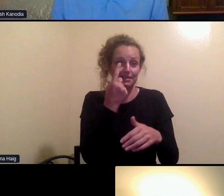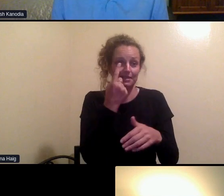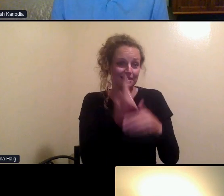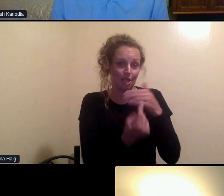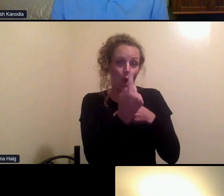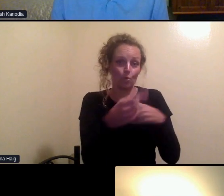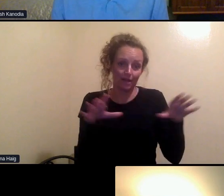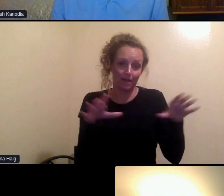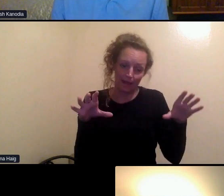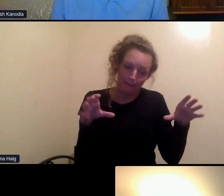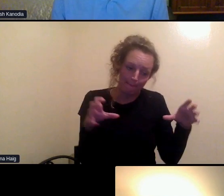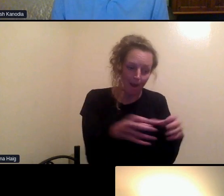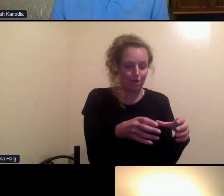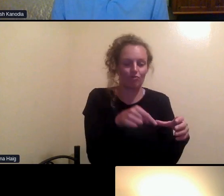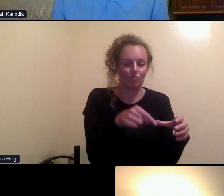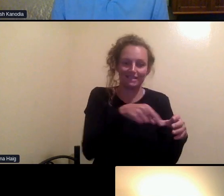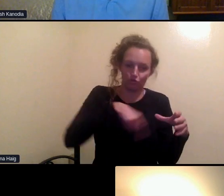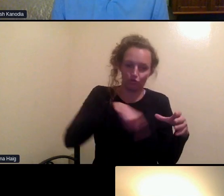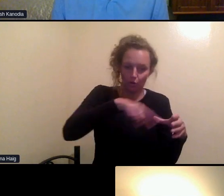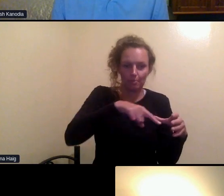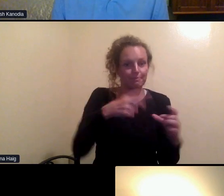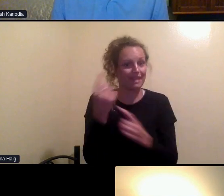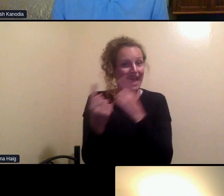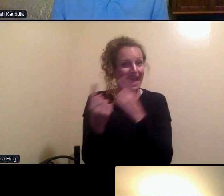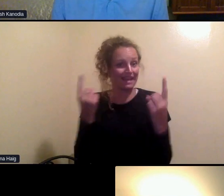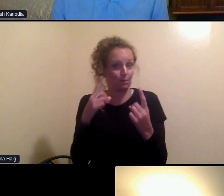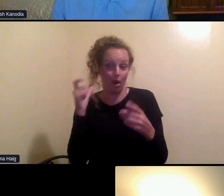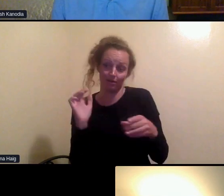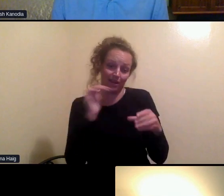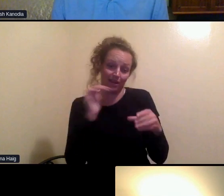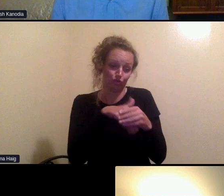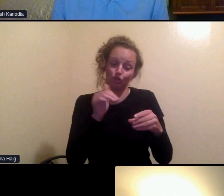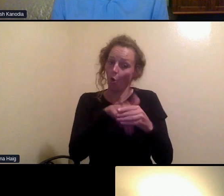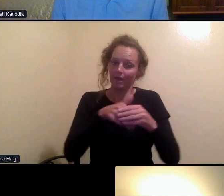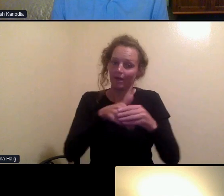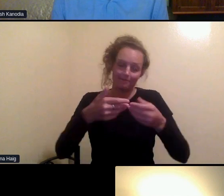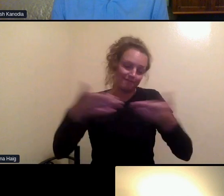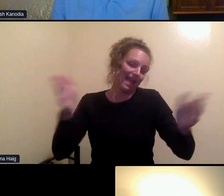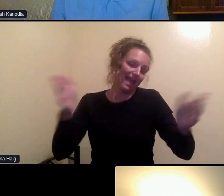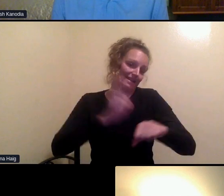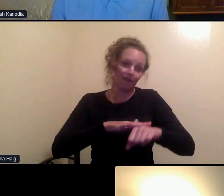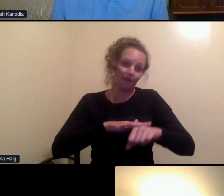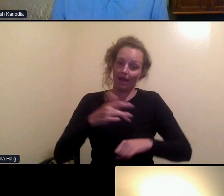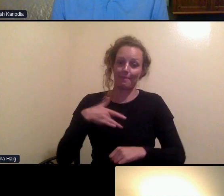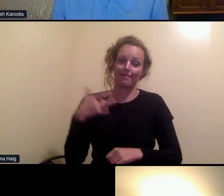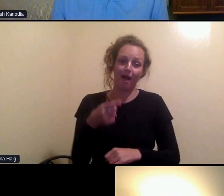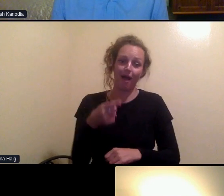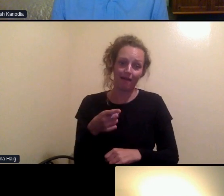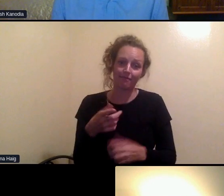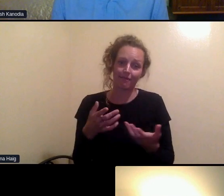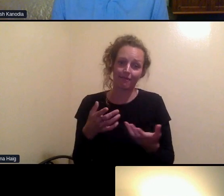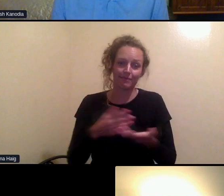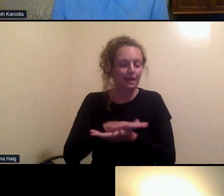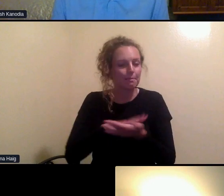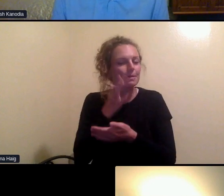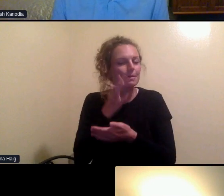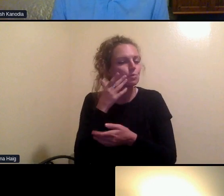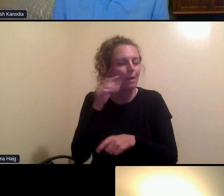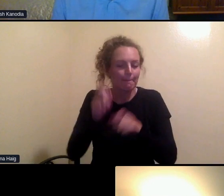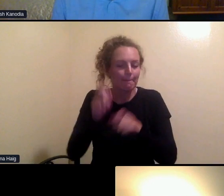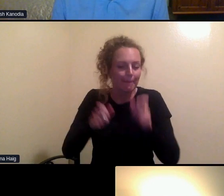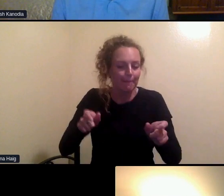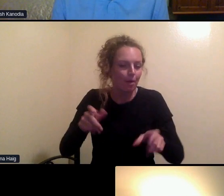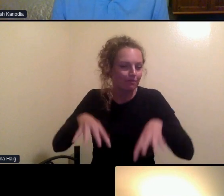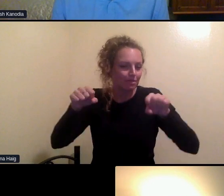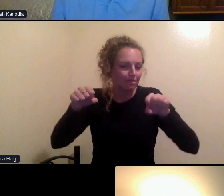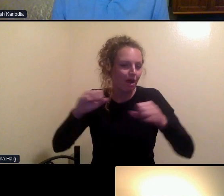barriers. But I think in this it's just really powerful because actually this could be any of us joining this group, so don't we want to make it work for all of us? So it's